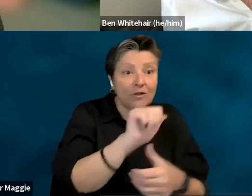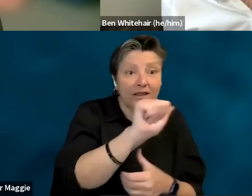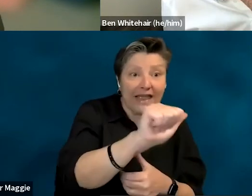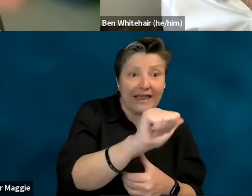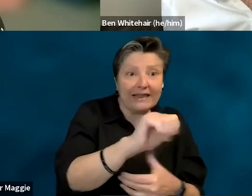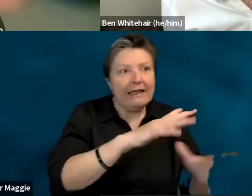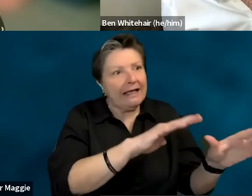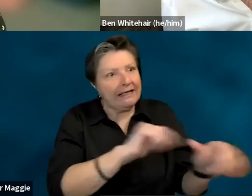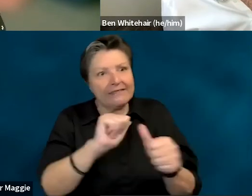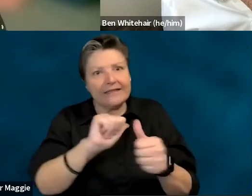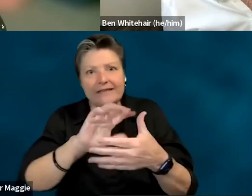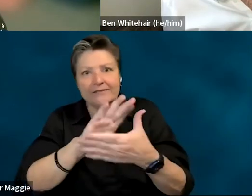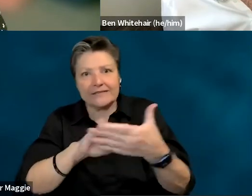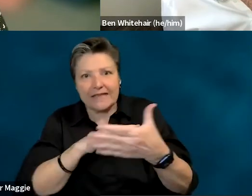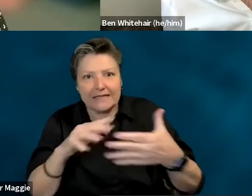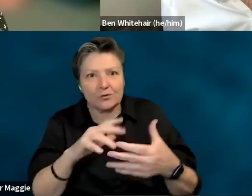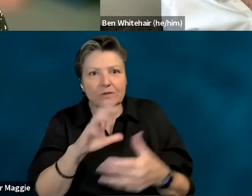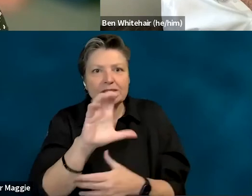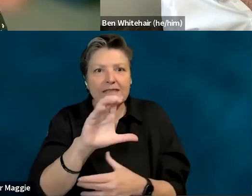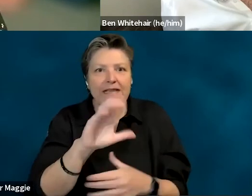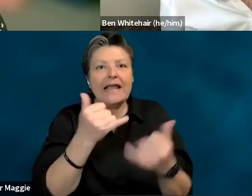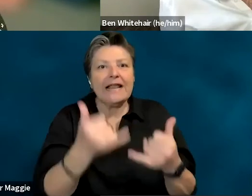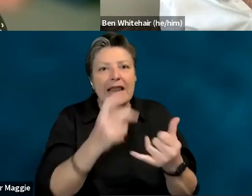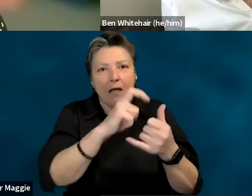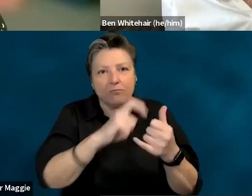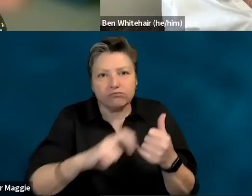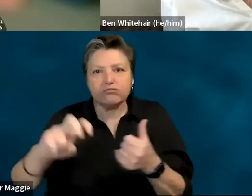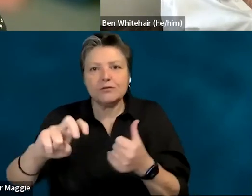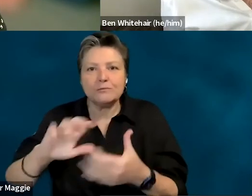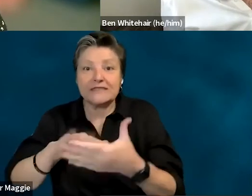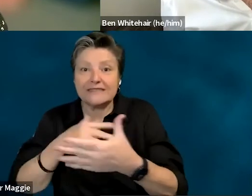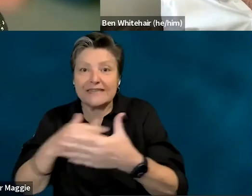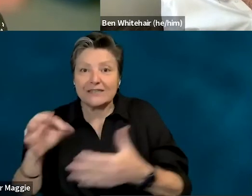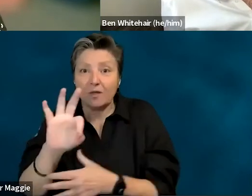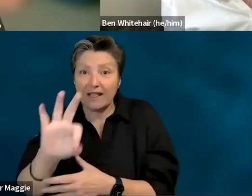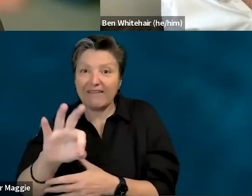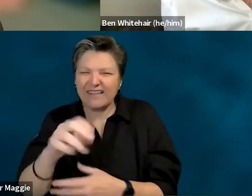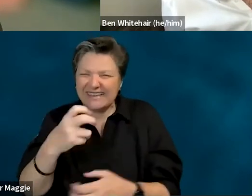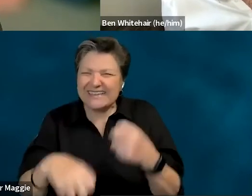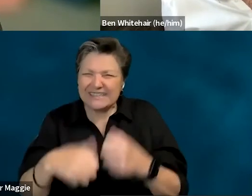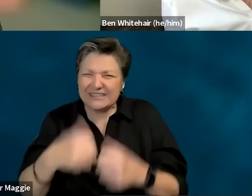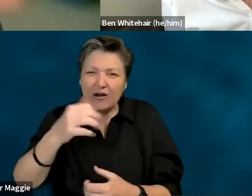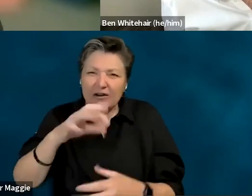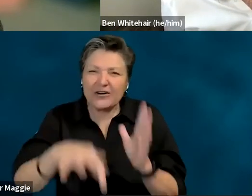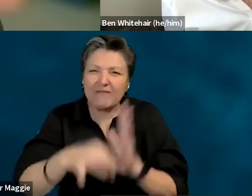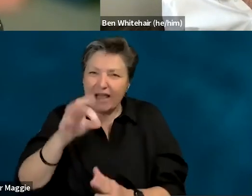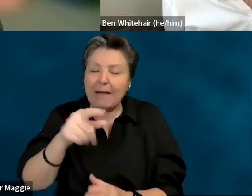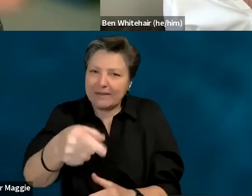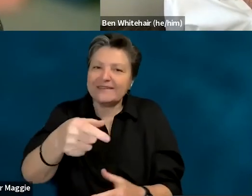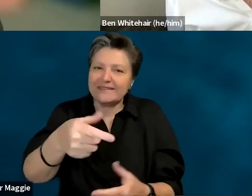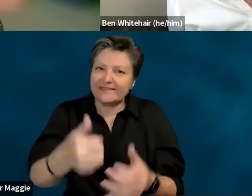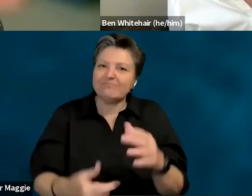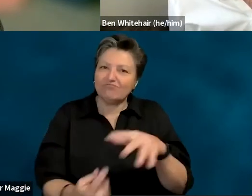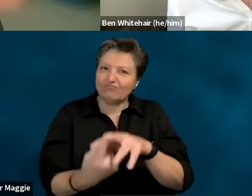truthfully, all the way into Schedule F. So it's just, it's a little harder to find, but it is there. Got it.